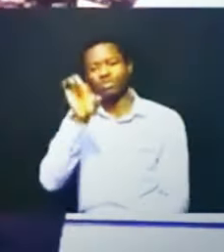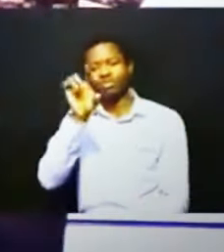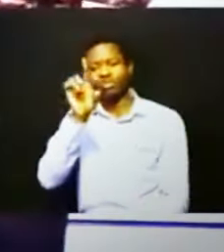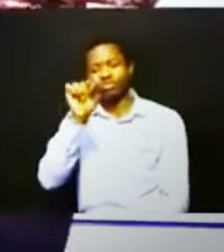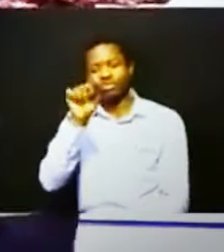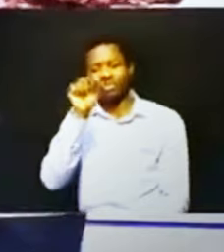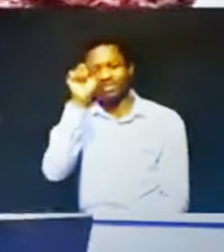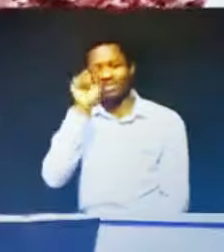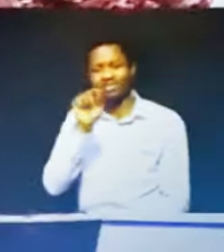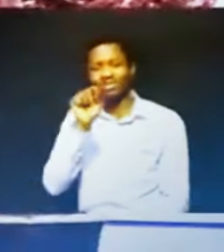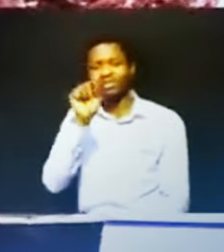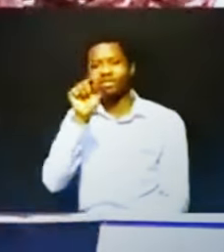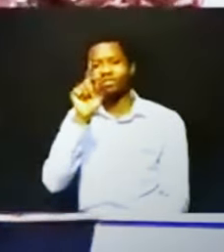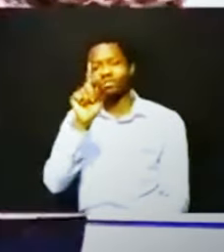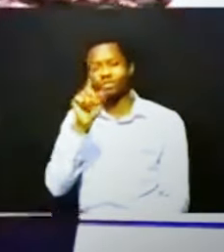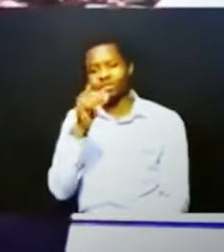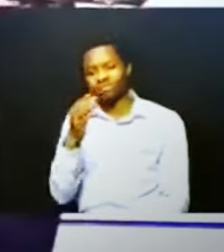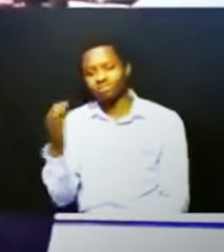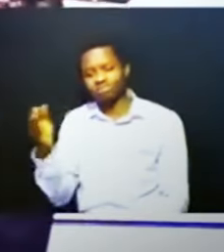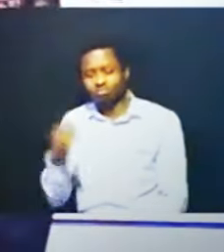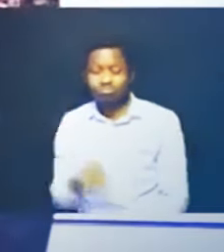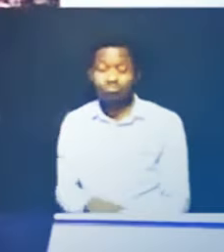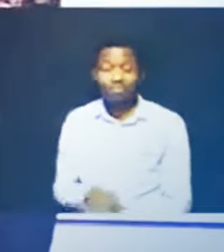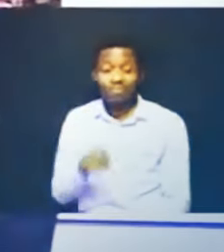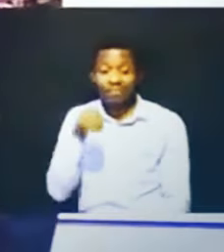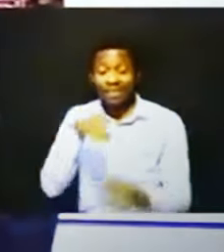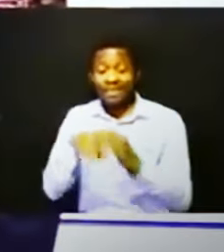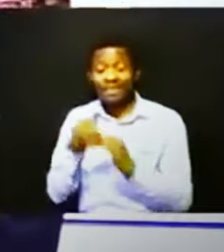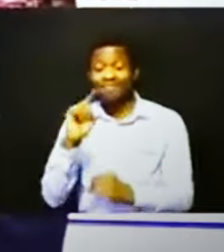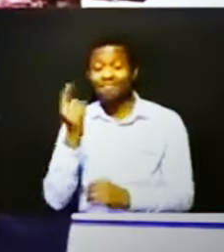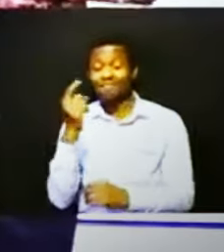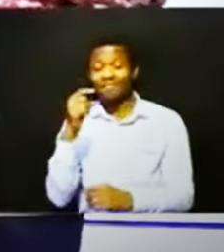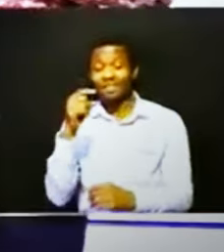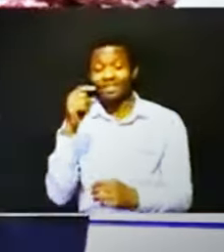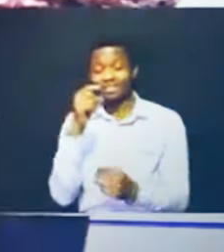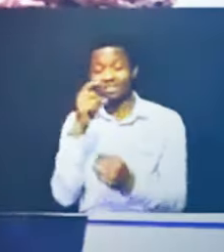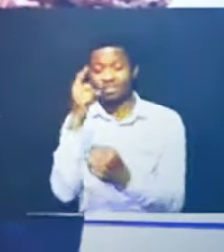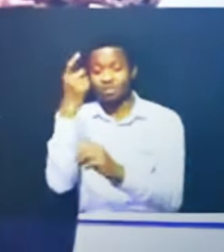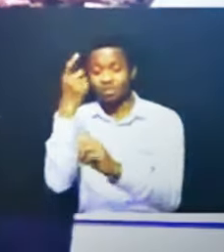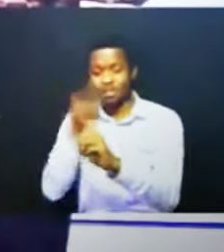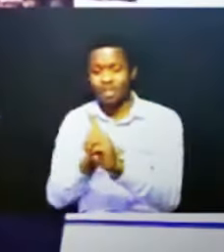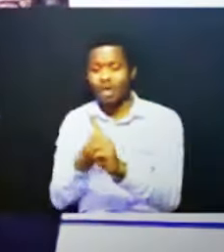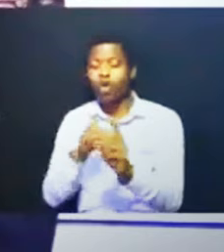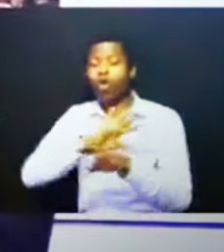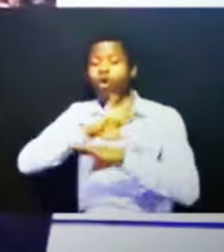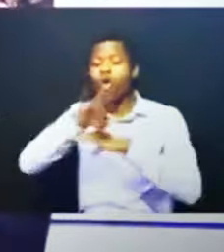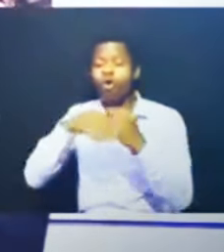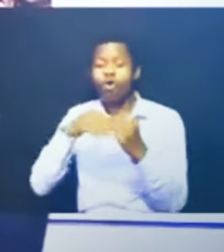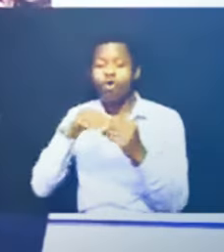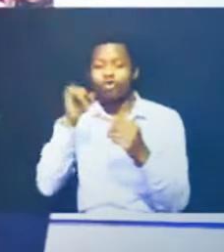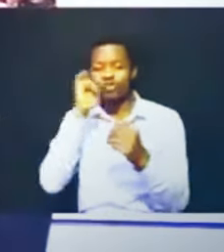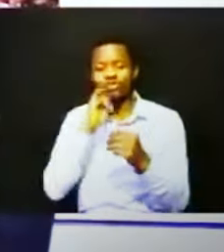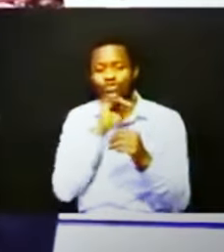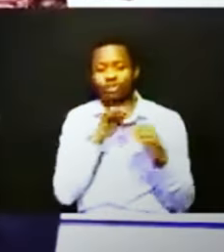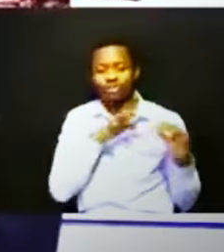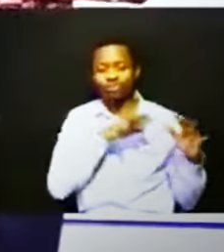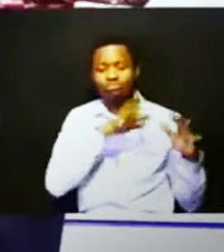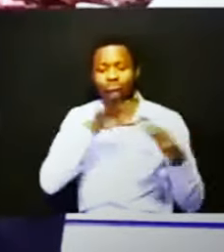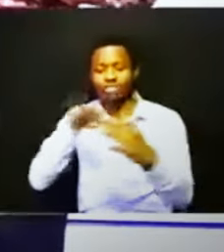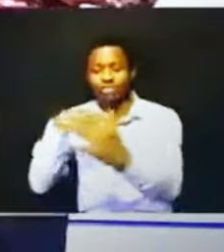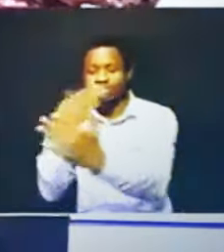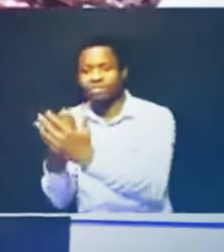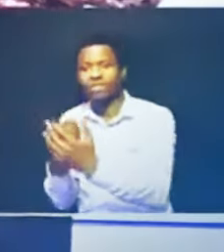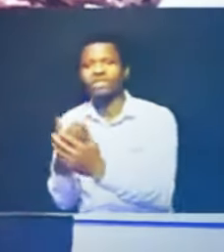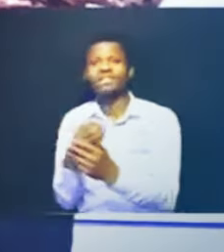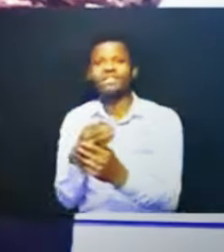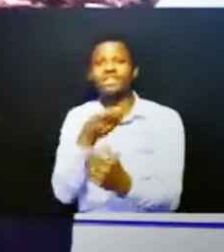20 from verse 1. In the first month, the whole Israel community arrived at the desert of Zin, and they